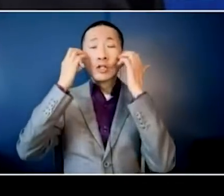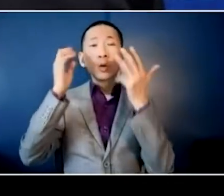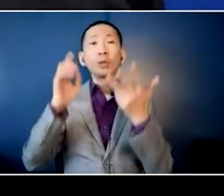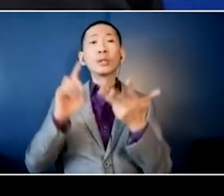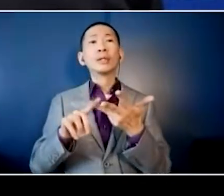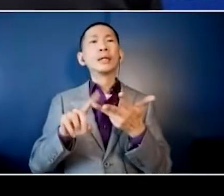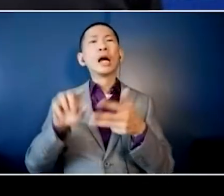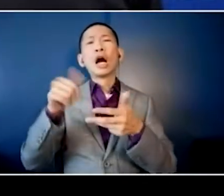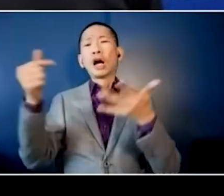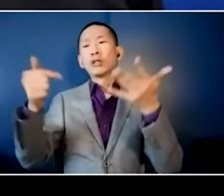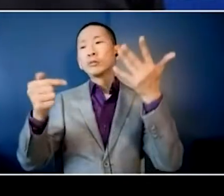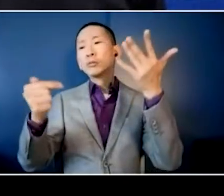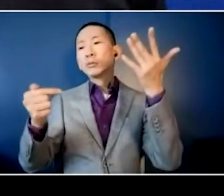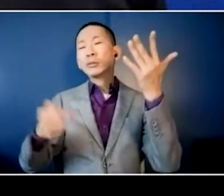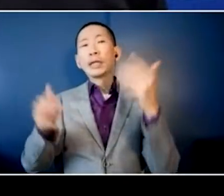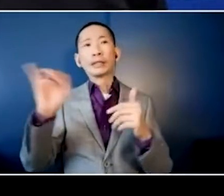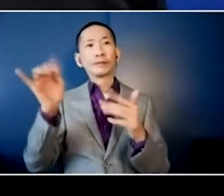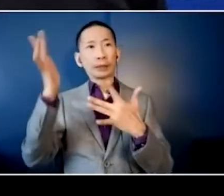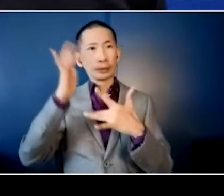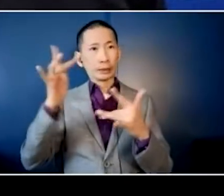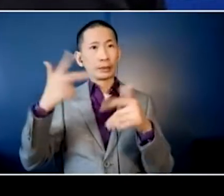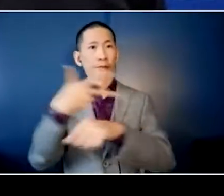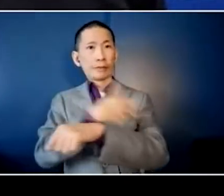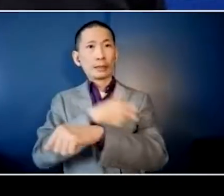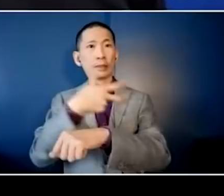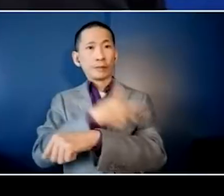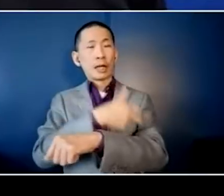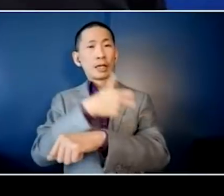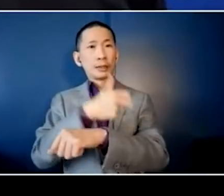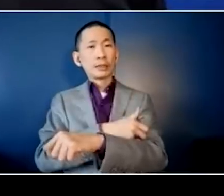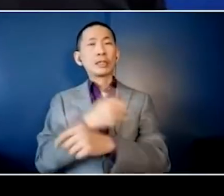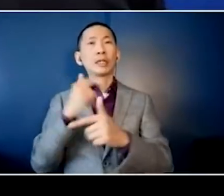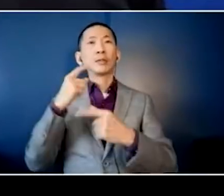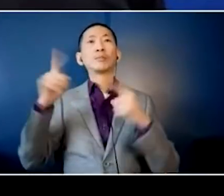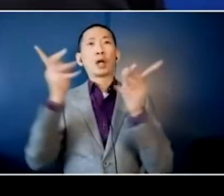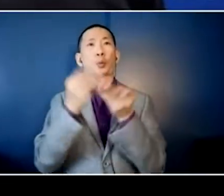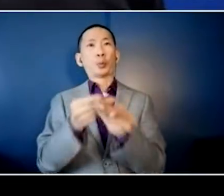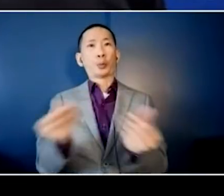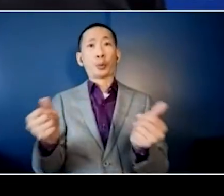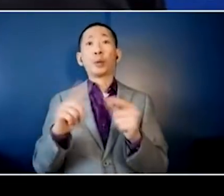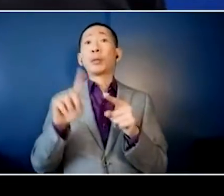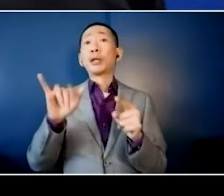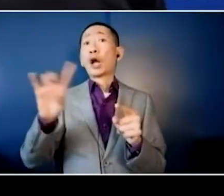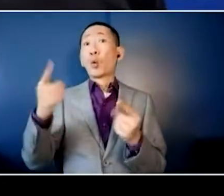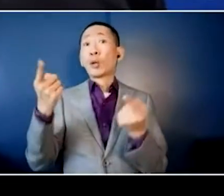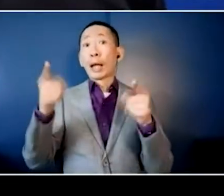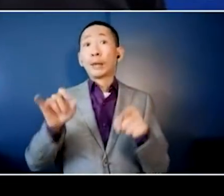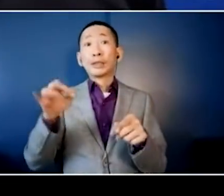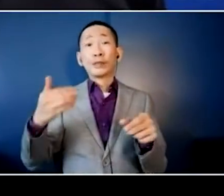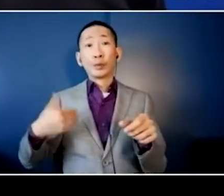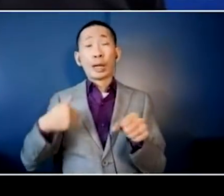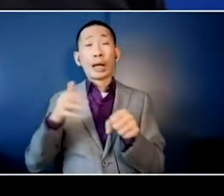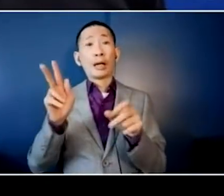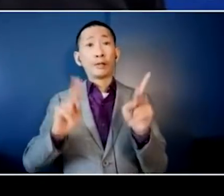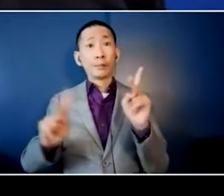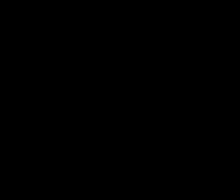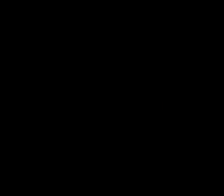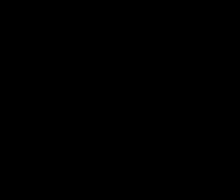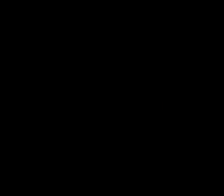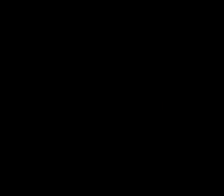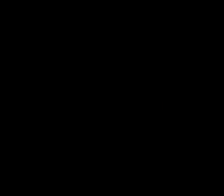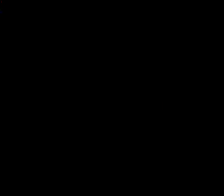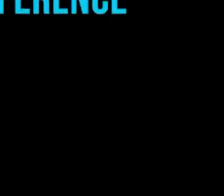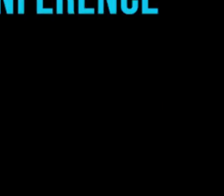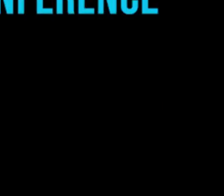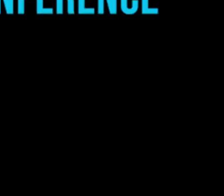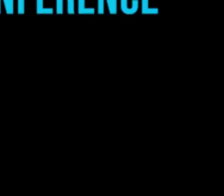other infectious diseases. But that only happens if you have people take up the vaccine.